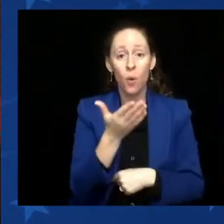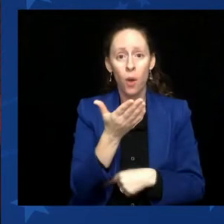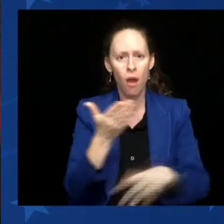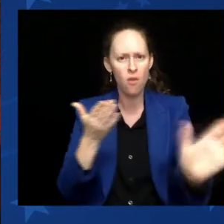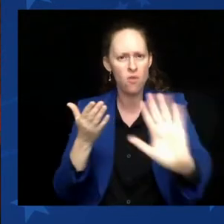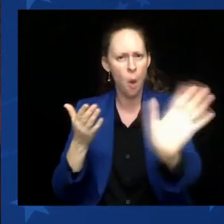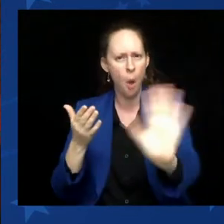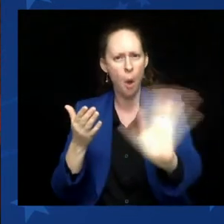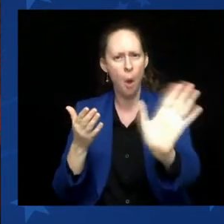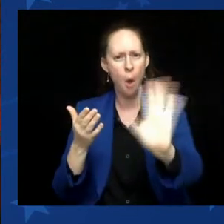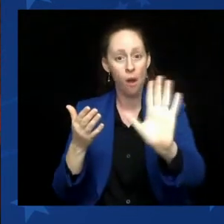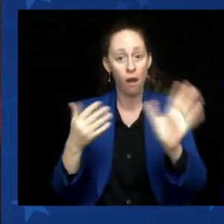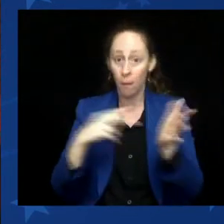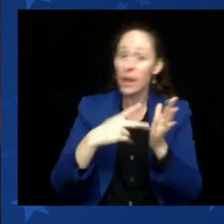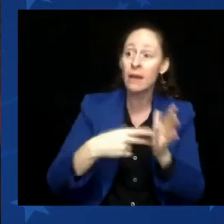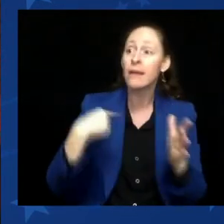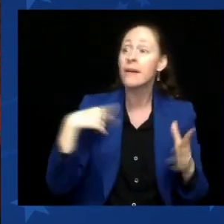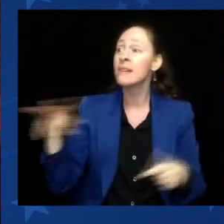There are